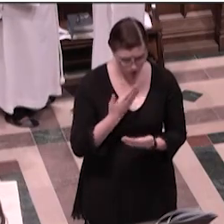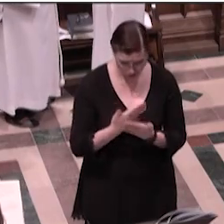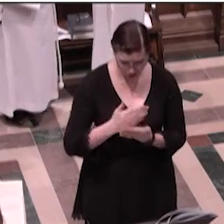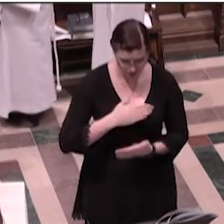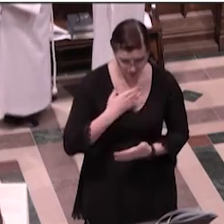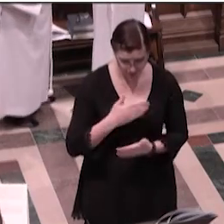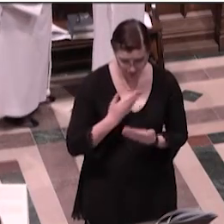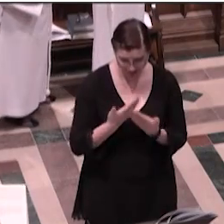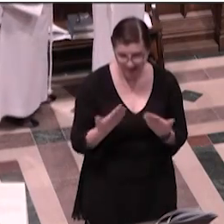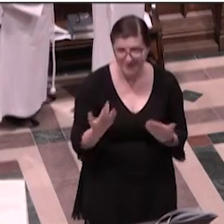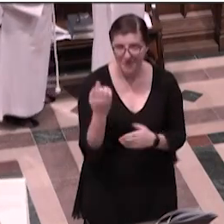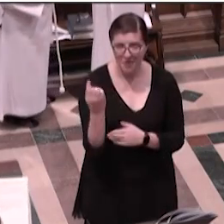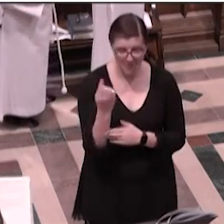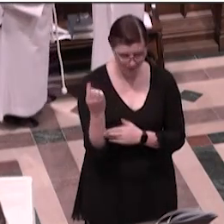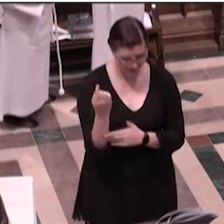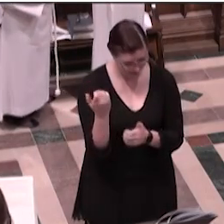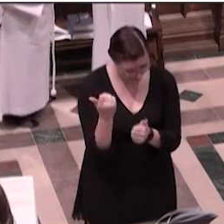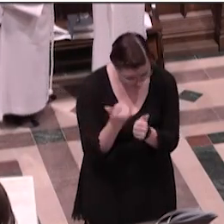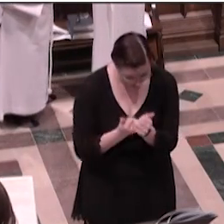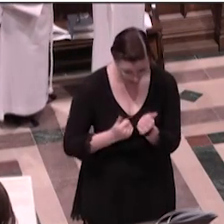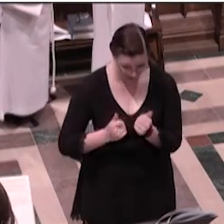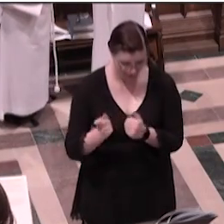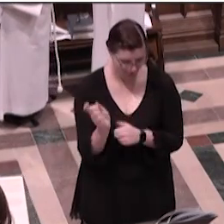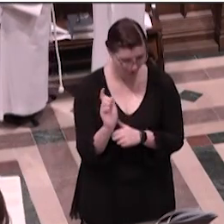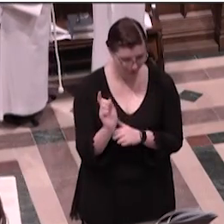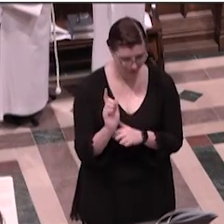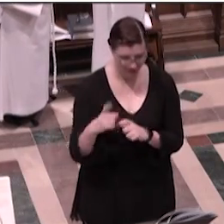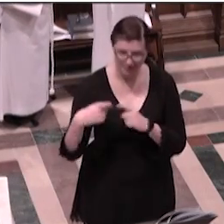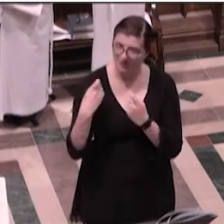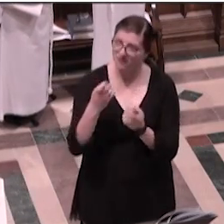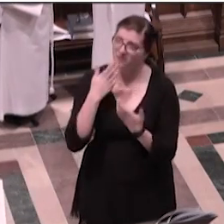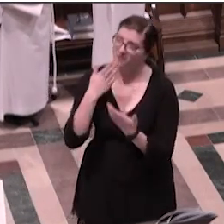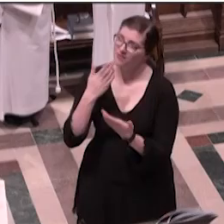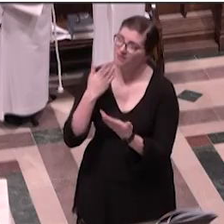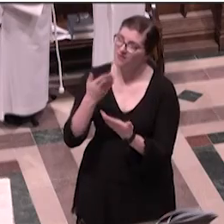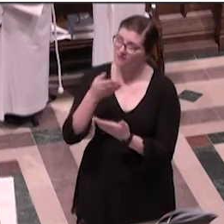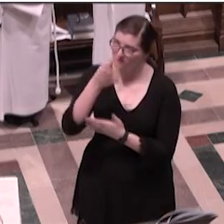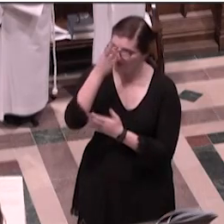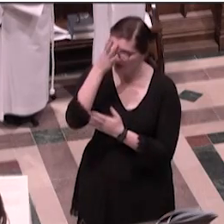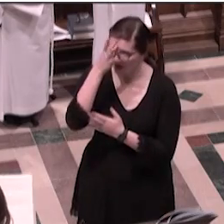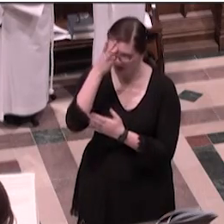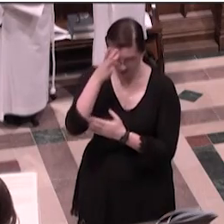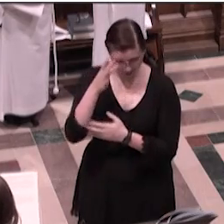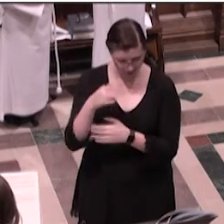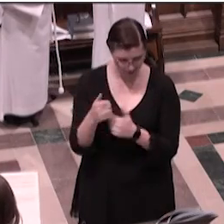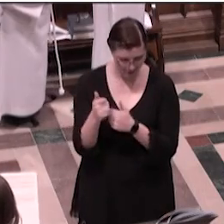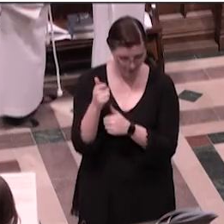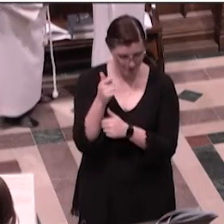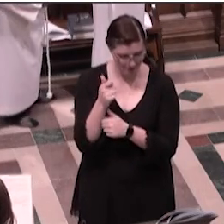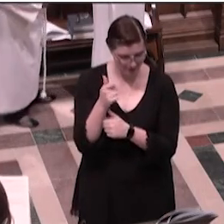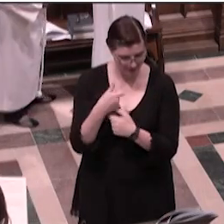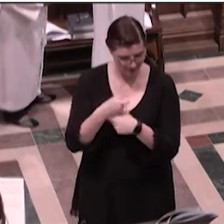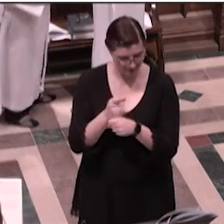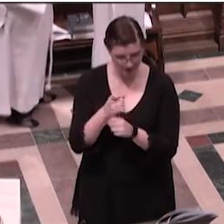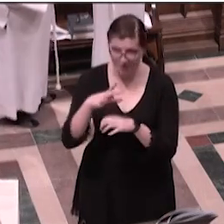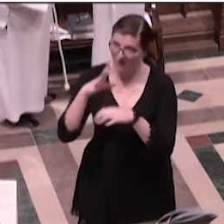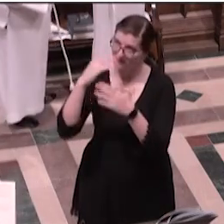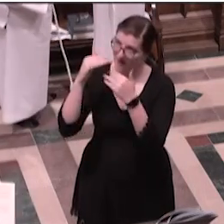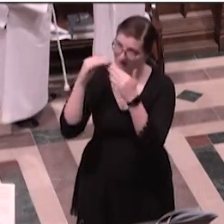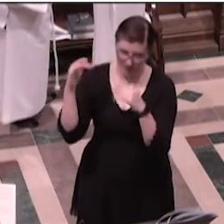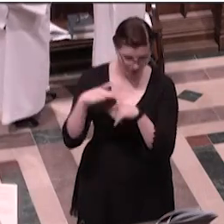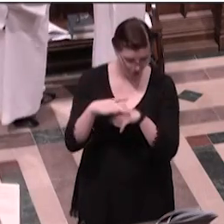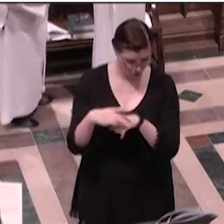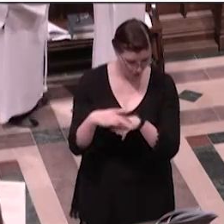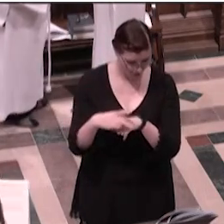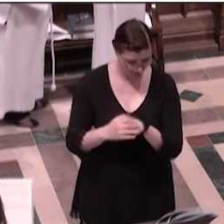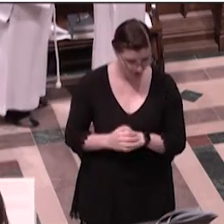always and everywhere, to give thanks to you, Father Almighty, Creator of heaven and earth, through Jesus Christ our Lord, who was